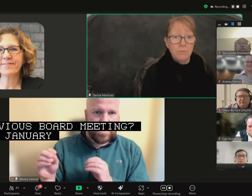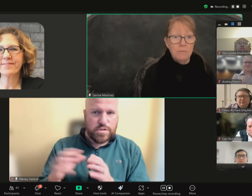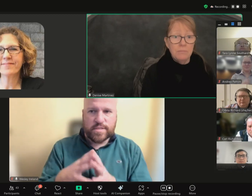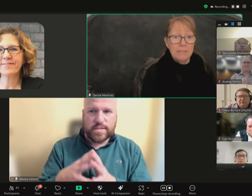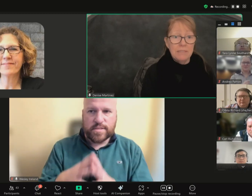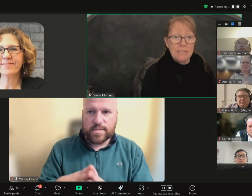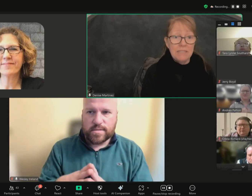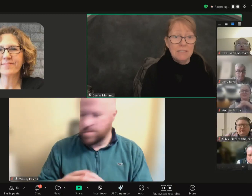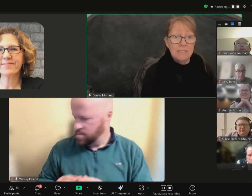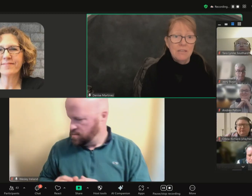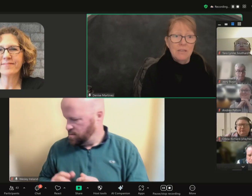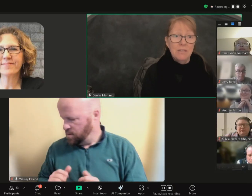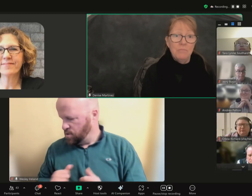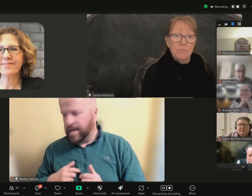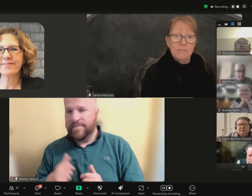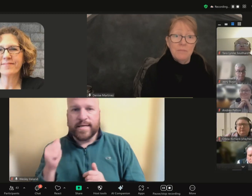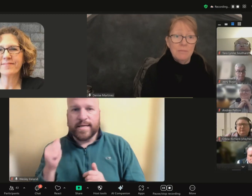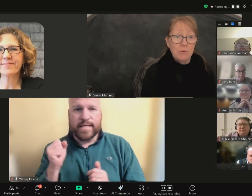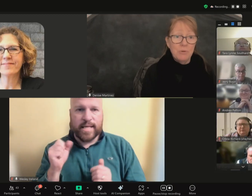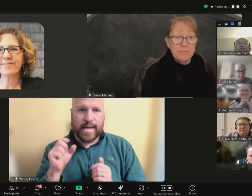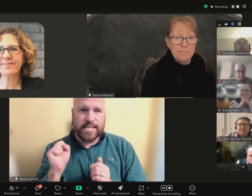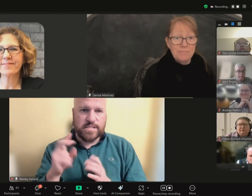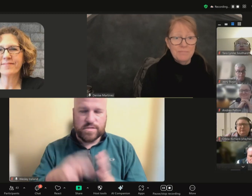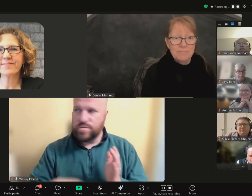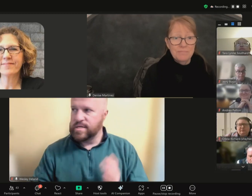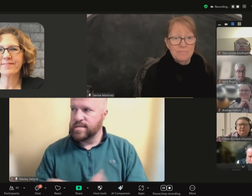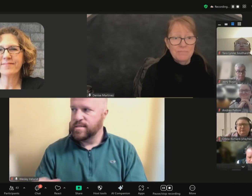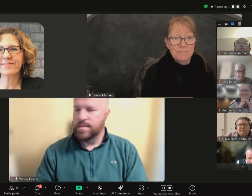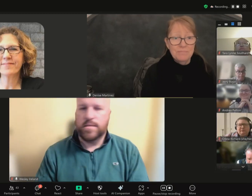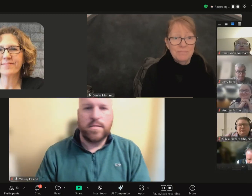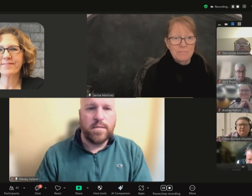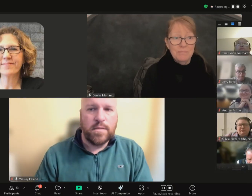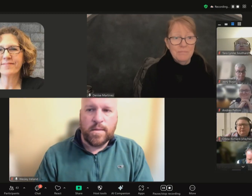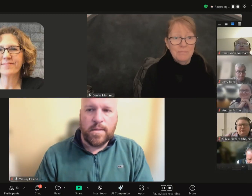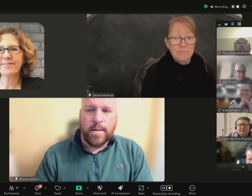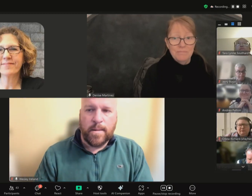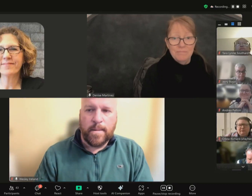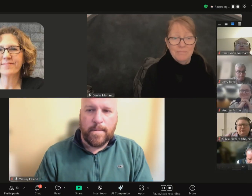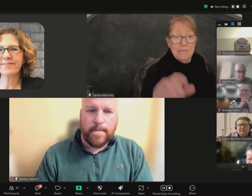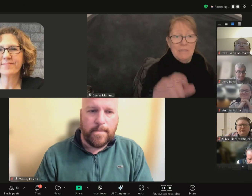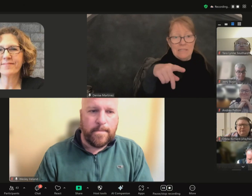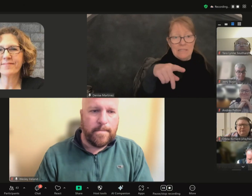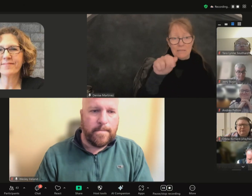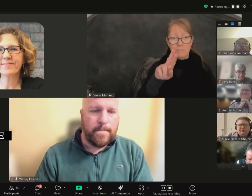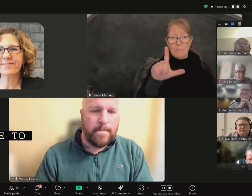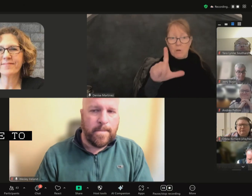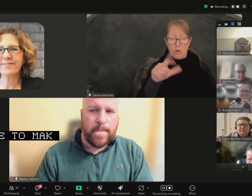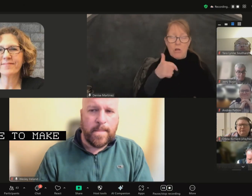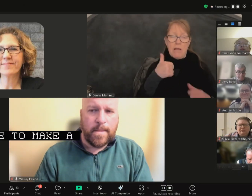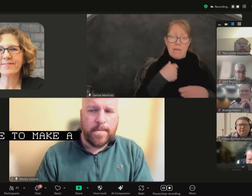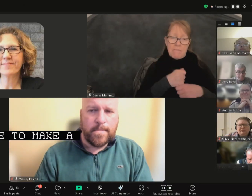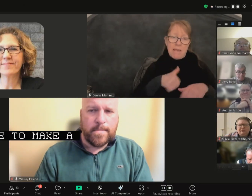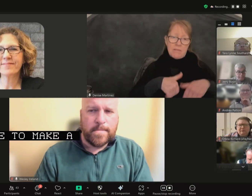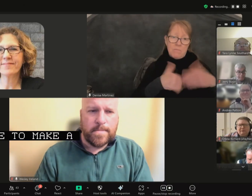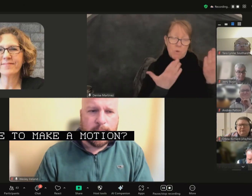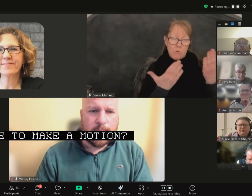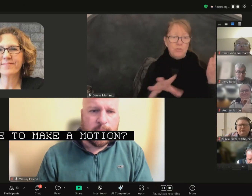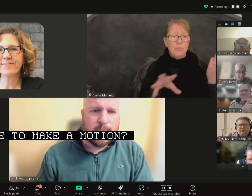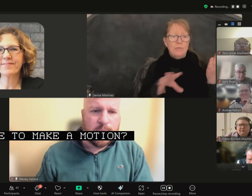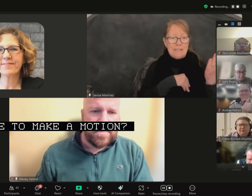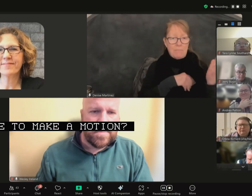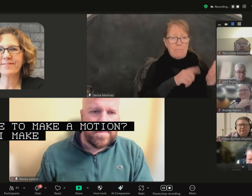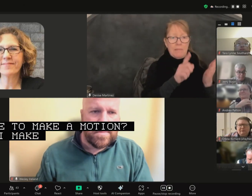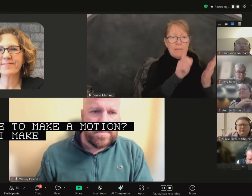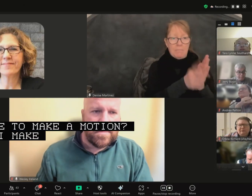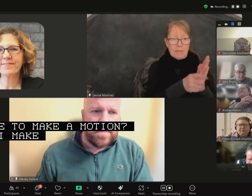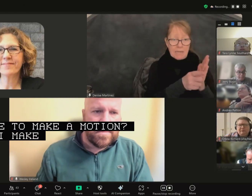Could someone please move to make a motion? Paul, I make a motion to accept the minutes for